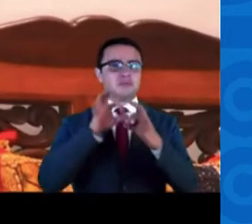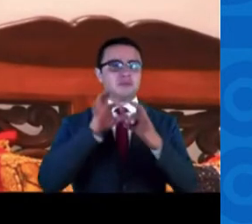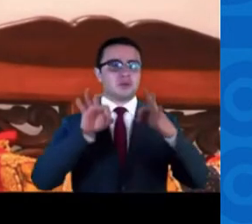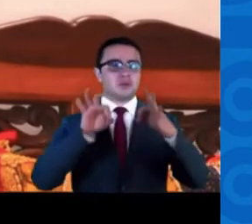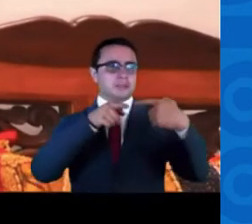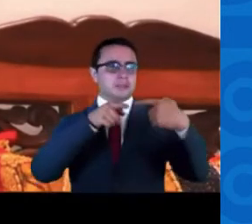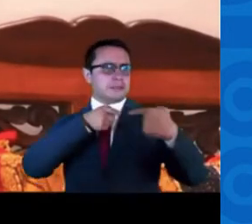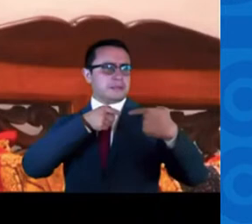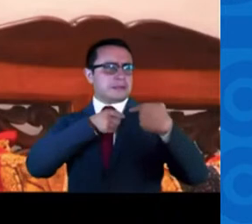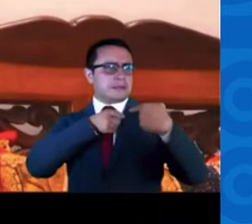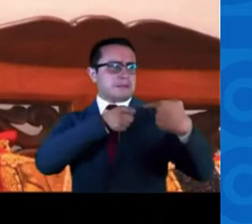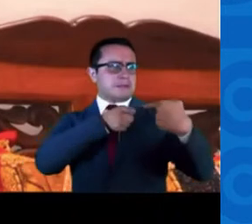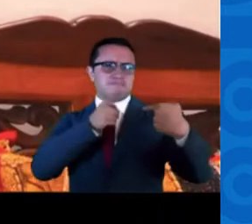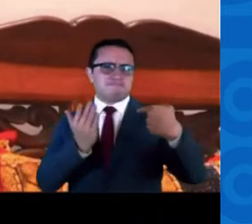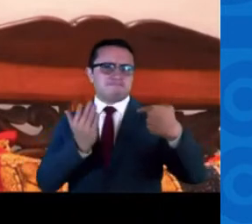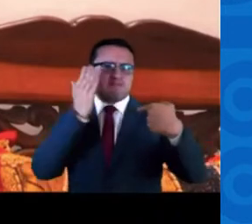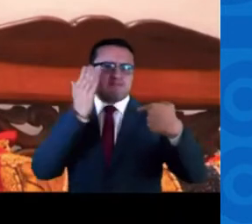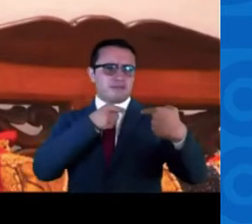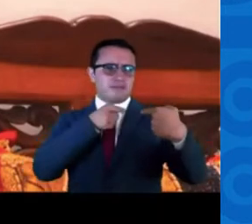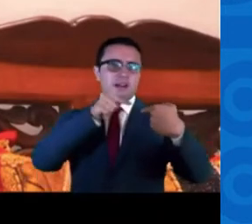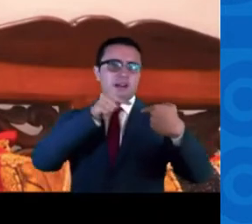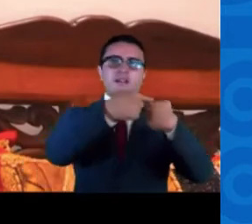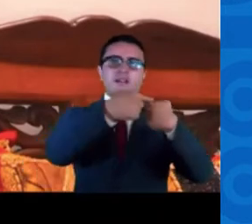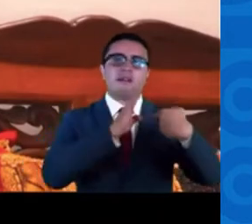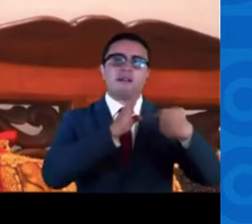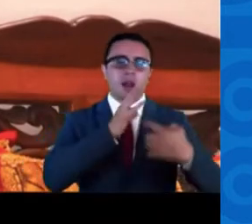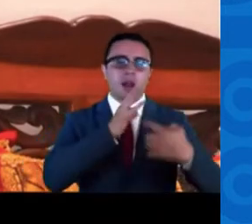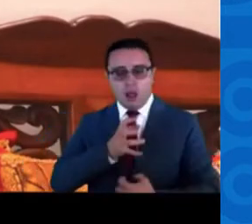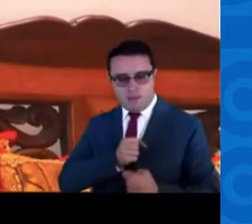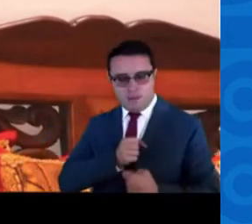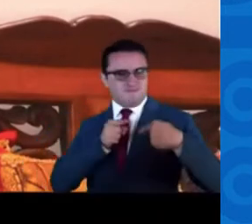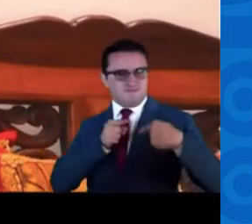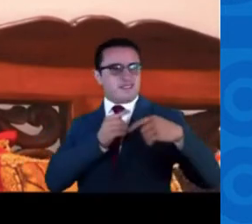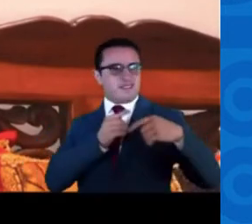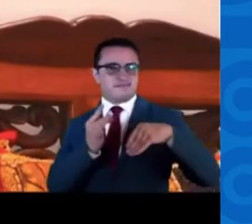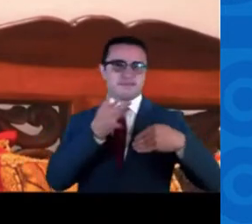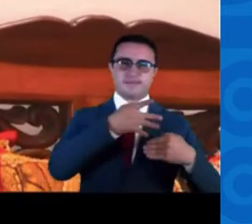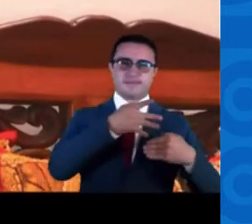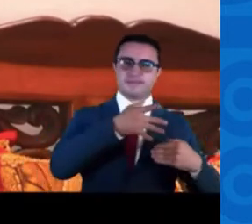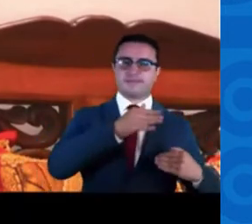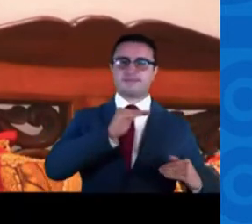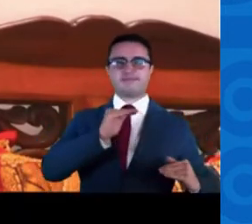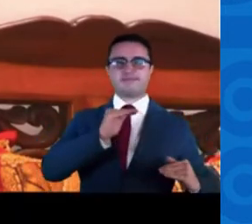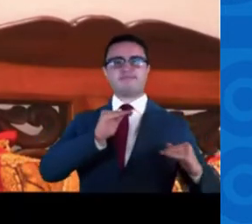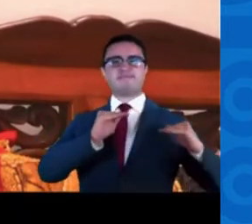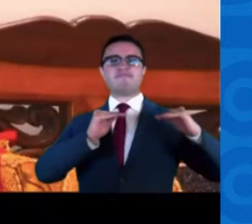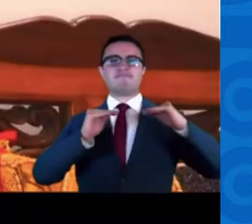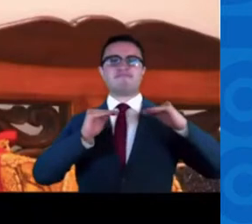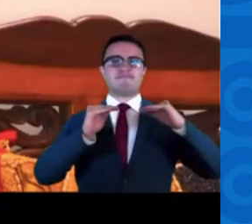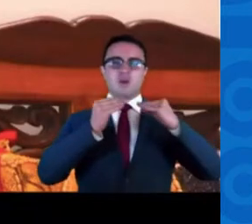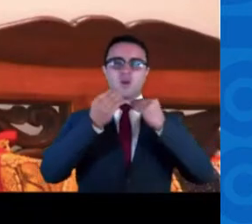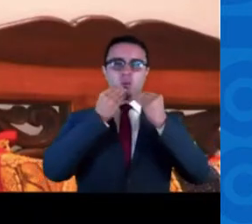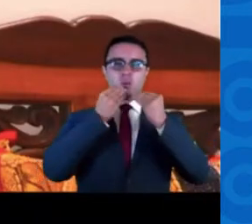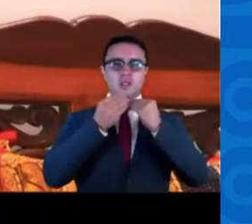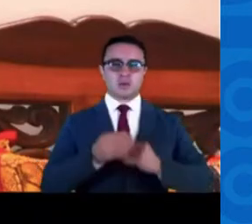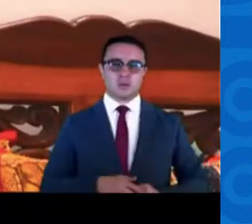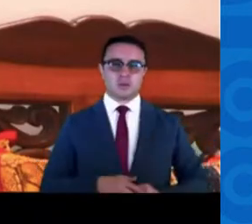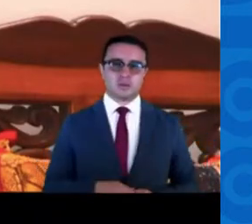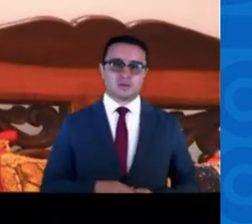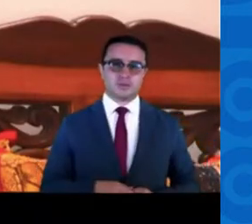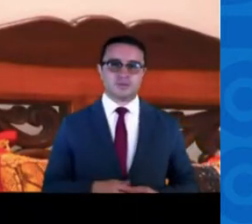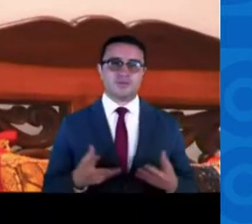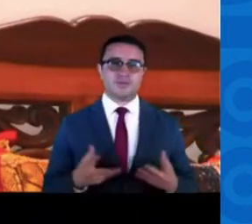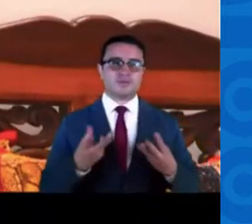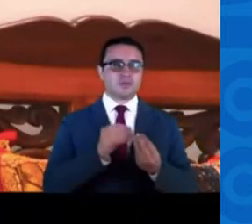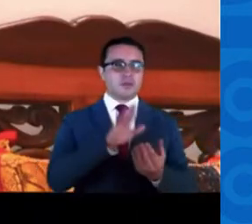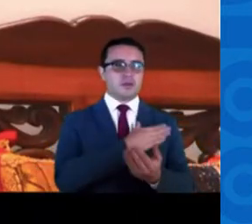community leaders, to all commit ourselves to overcoming the deep